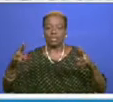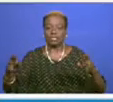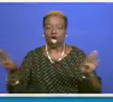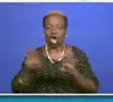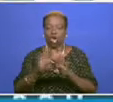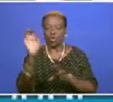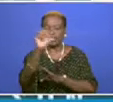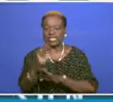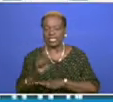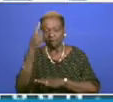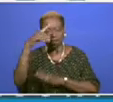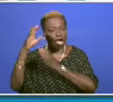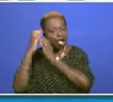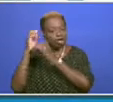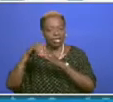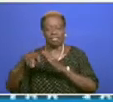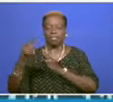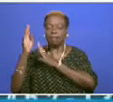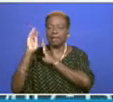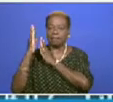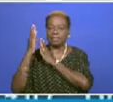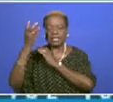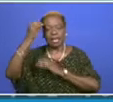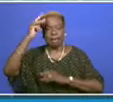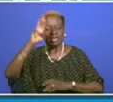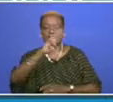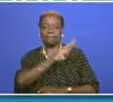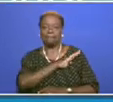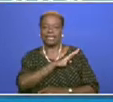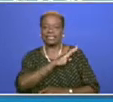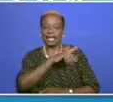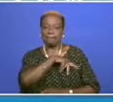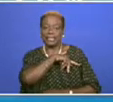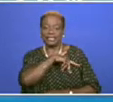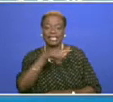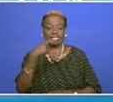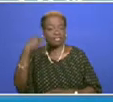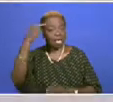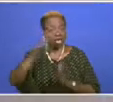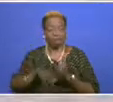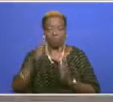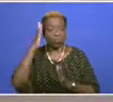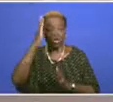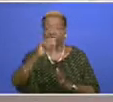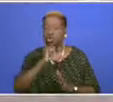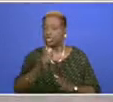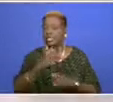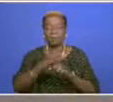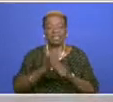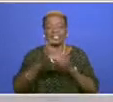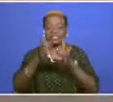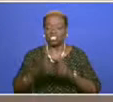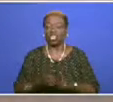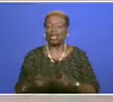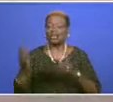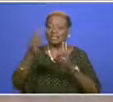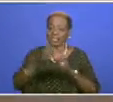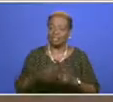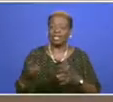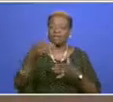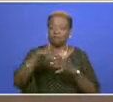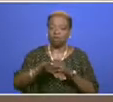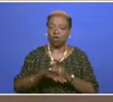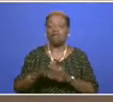in the Bahamas. Mr. Pintard said the government wouldn't make a decision of that magnitude without careful consideration with those directly involved